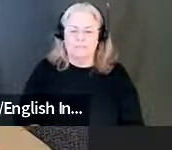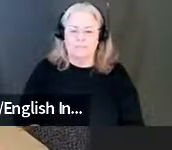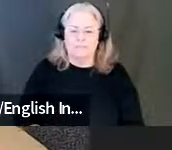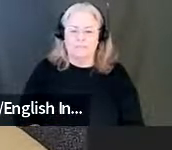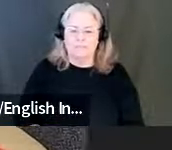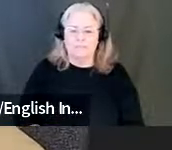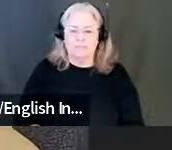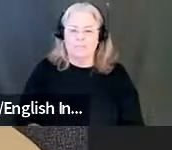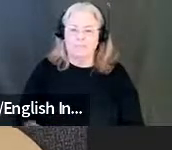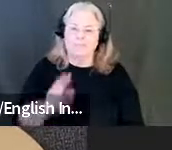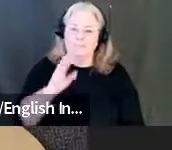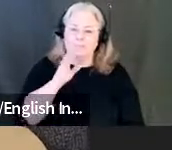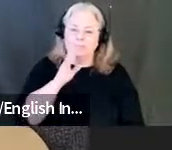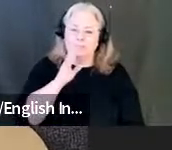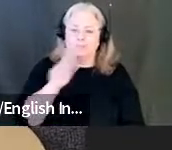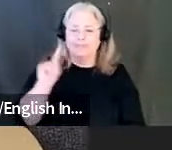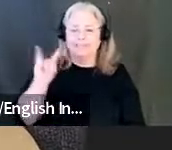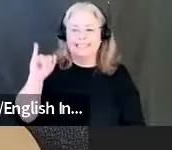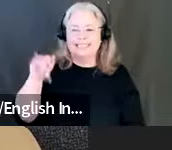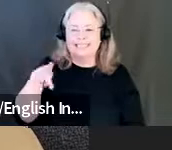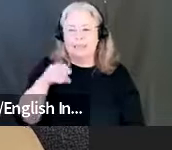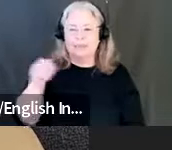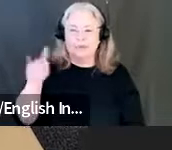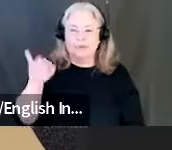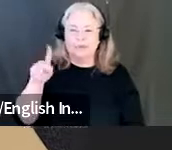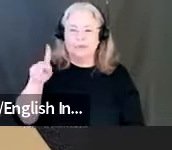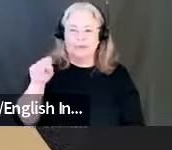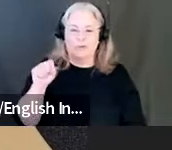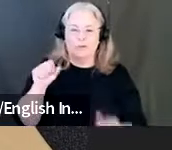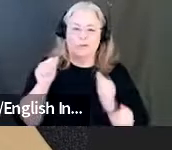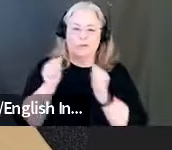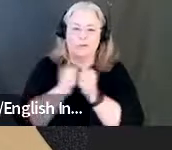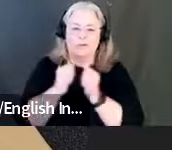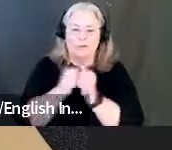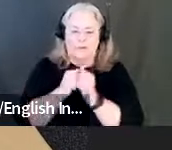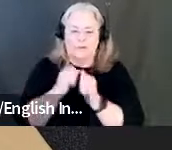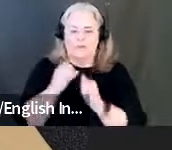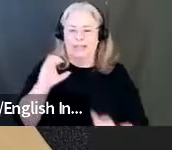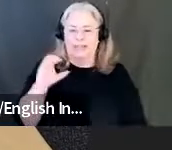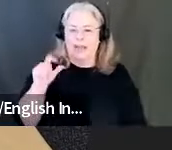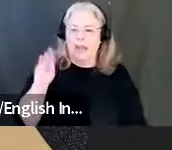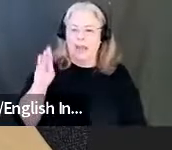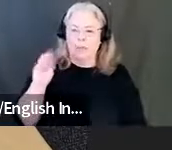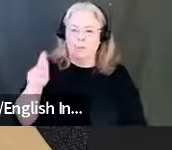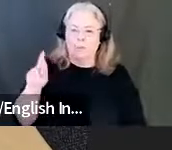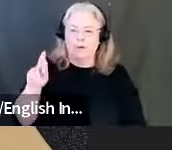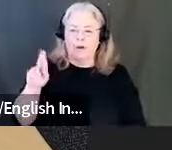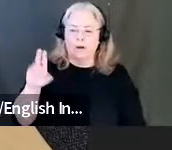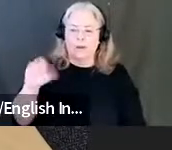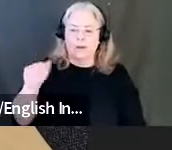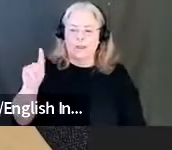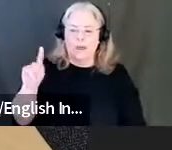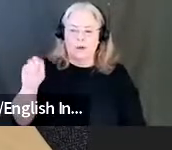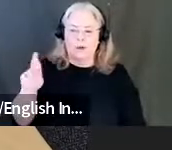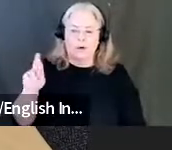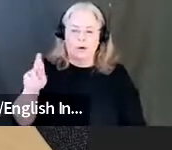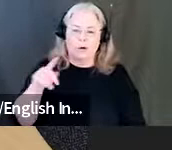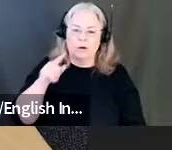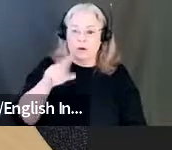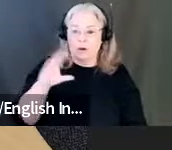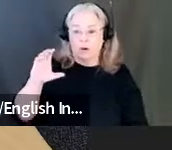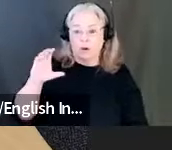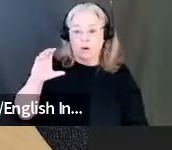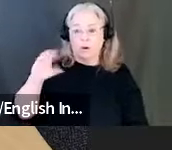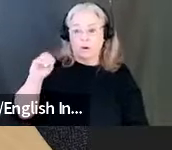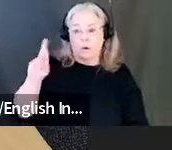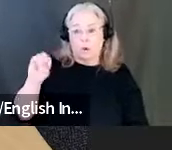All right, I want to talk about some tips and tricks of working with the clever cutter. So this is like, because the core claw that I was showing